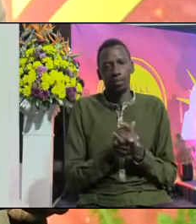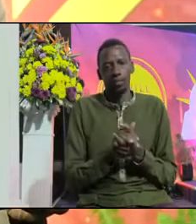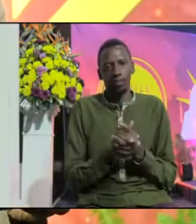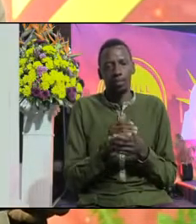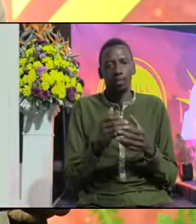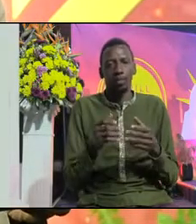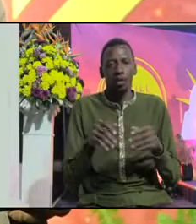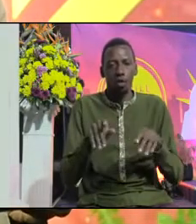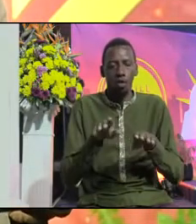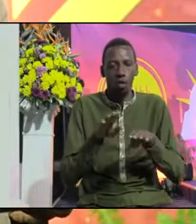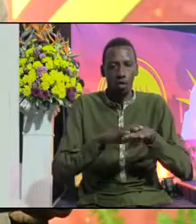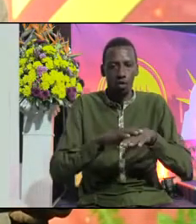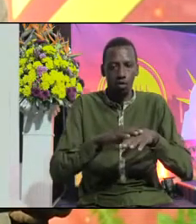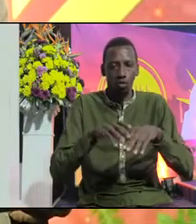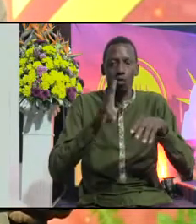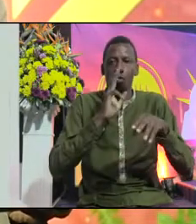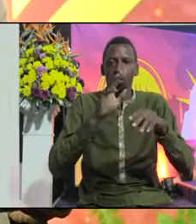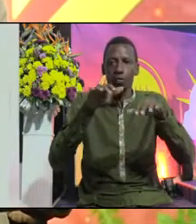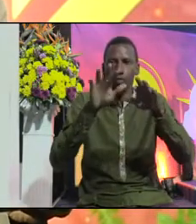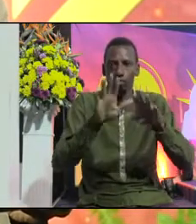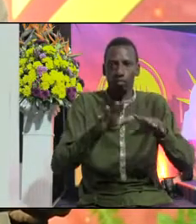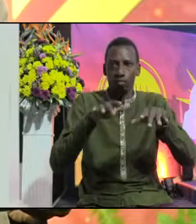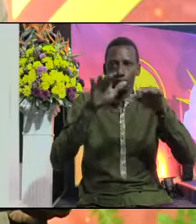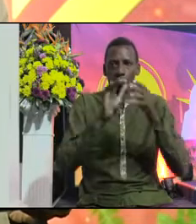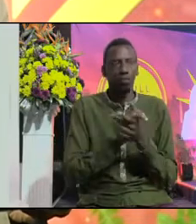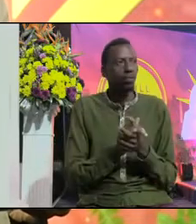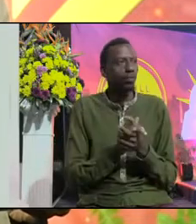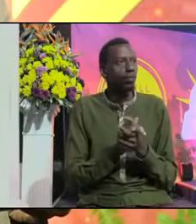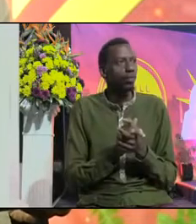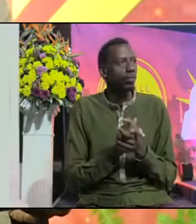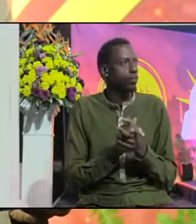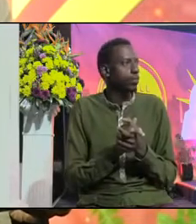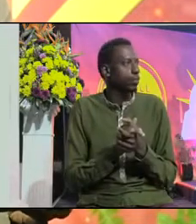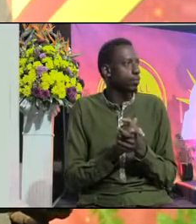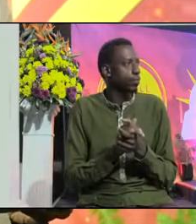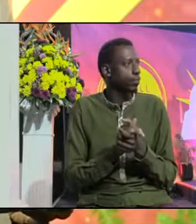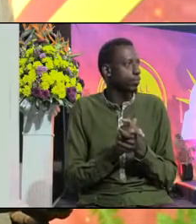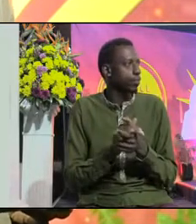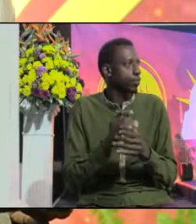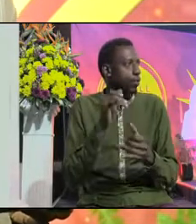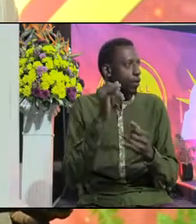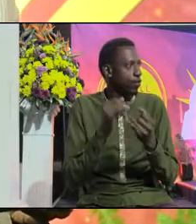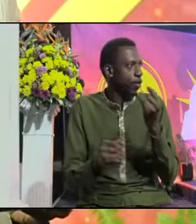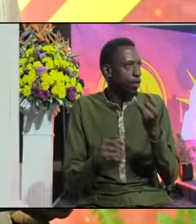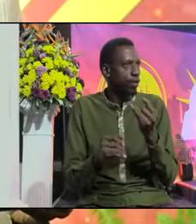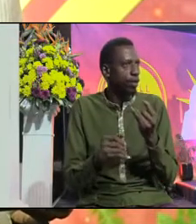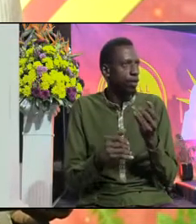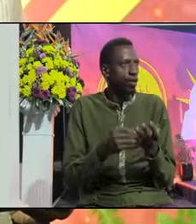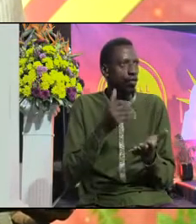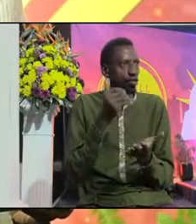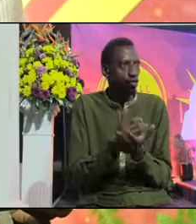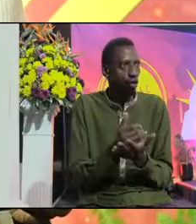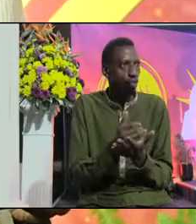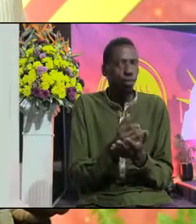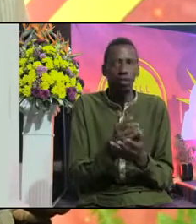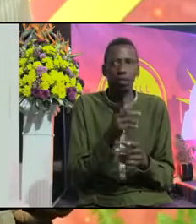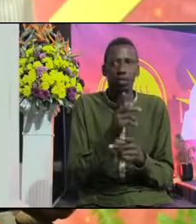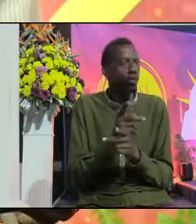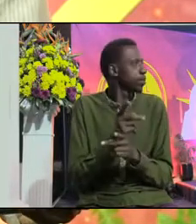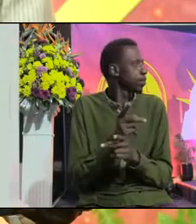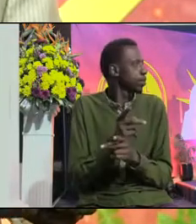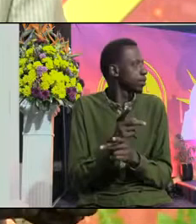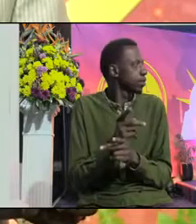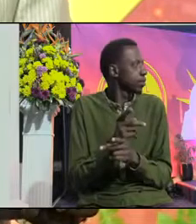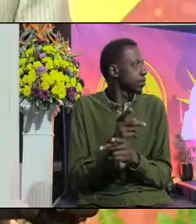the seashore. Finally, he stopped keeping records because there was too much to